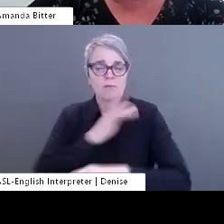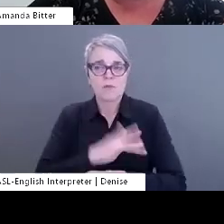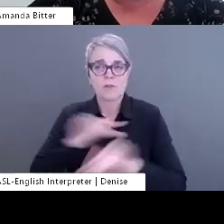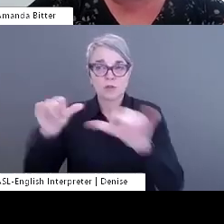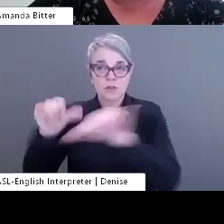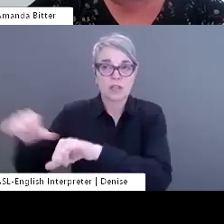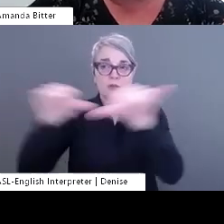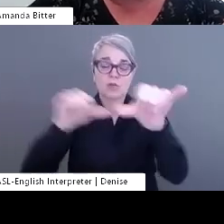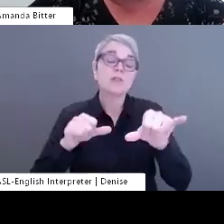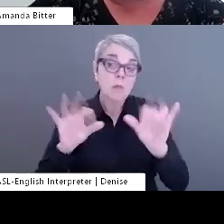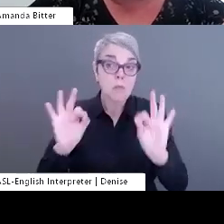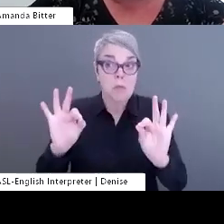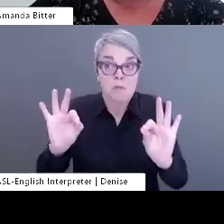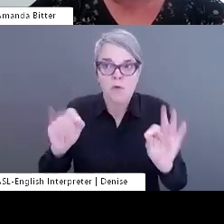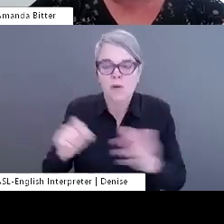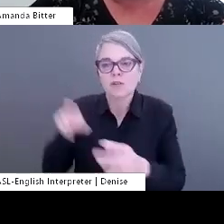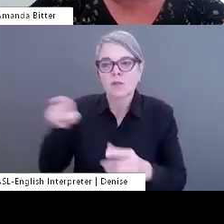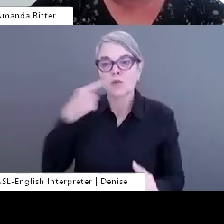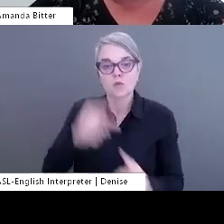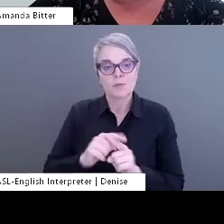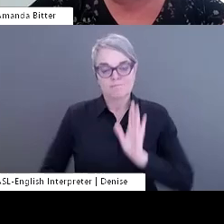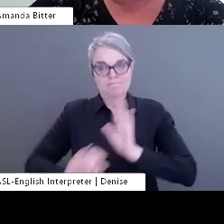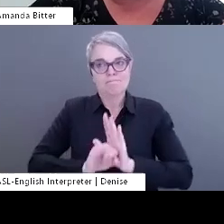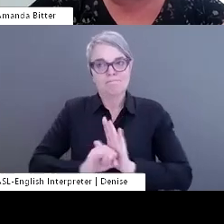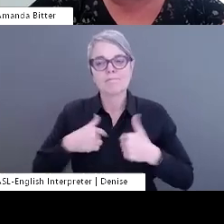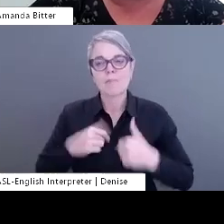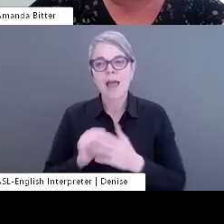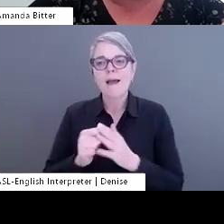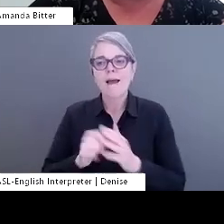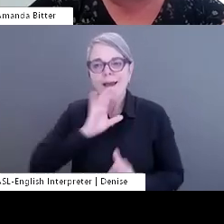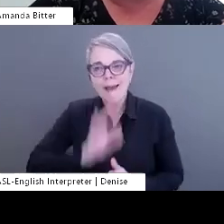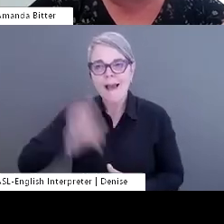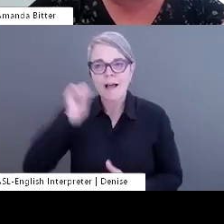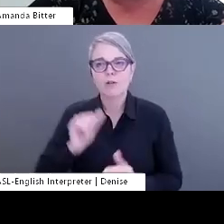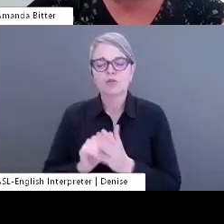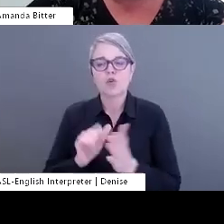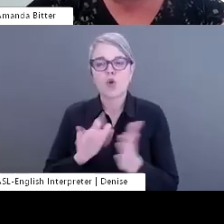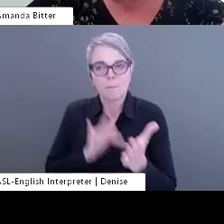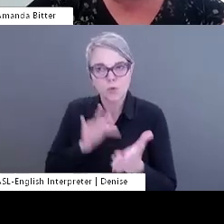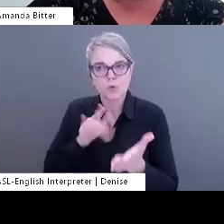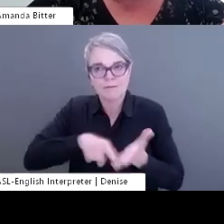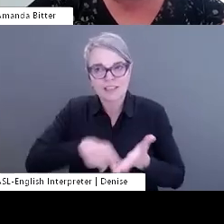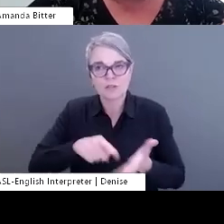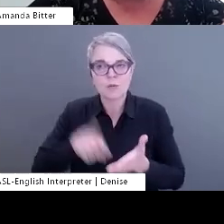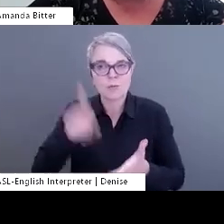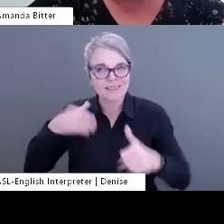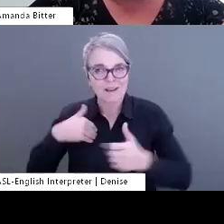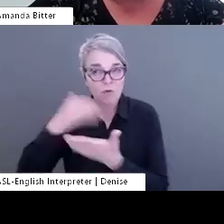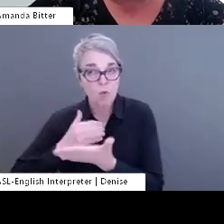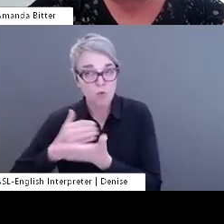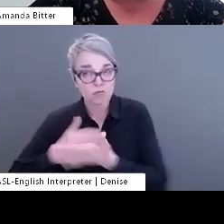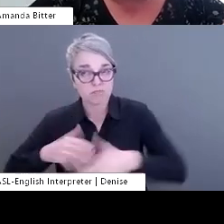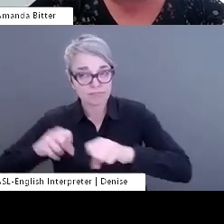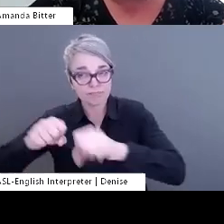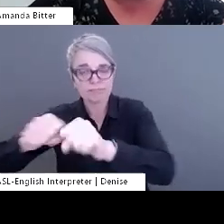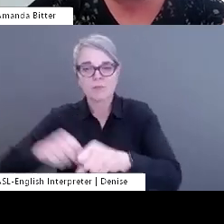order to be a designated elder abuse investigator, you would have to have some sort of courses to quantify that. And it's like the IPV unit